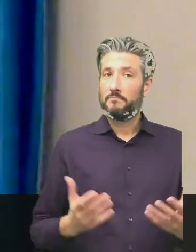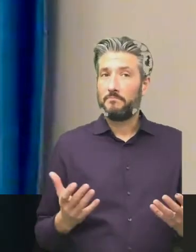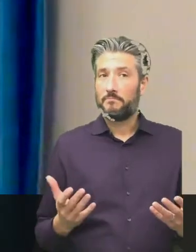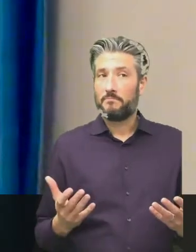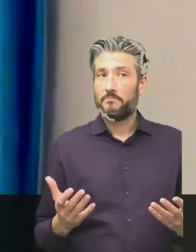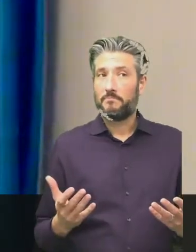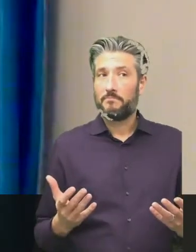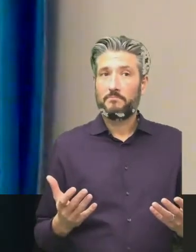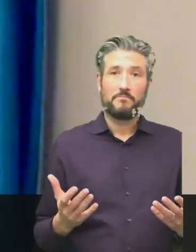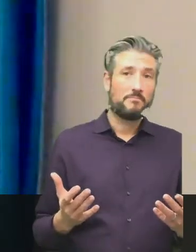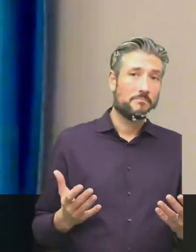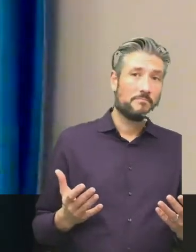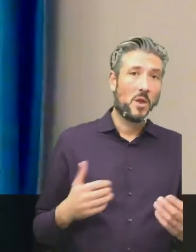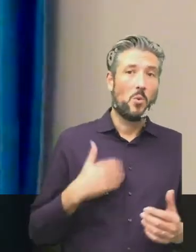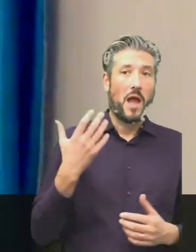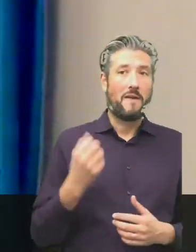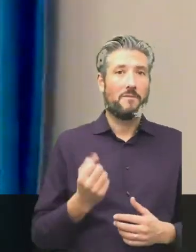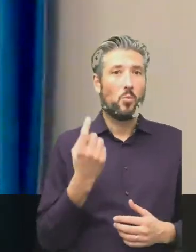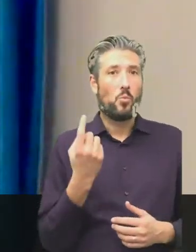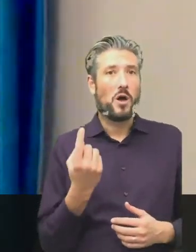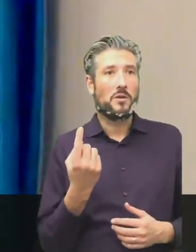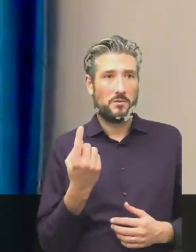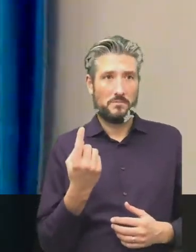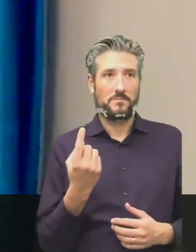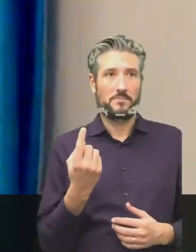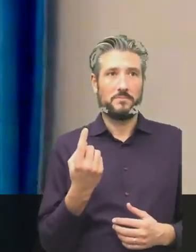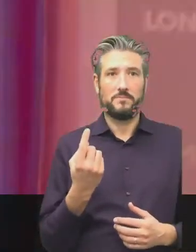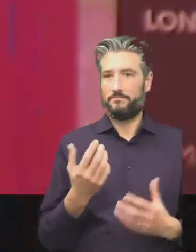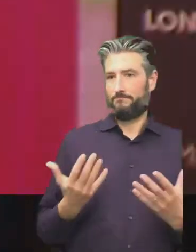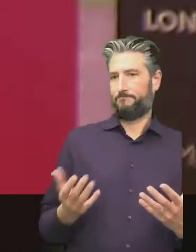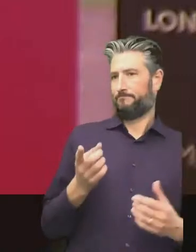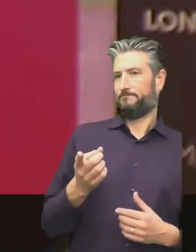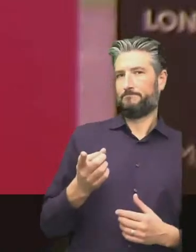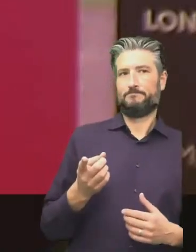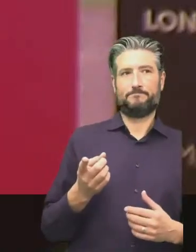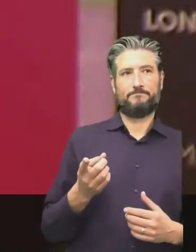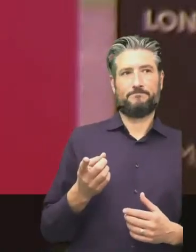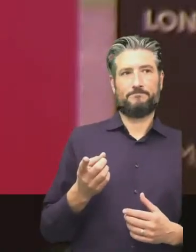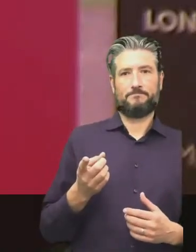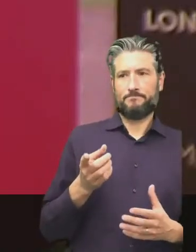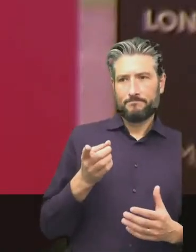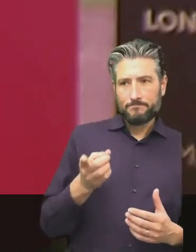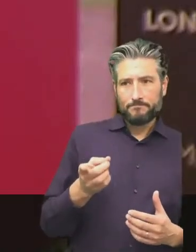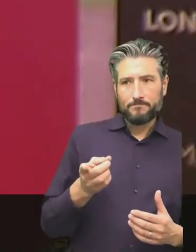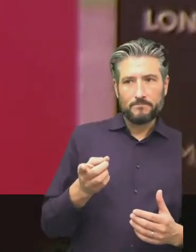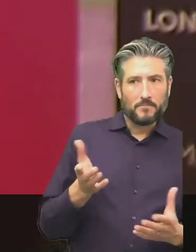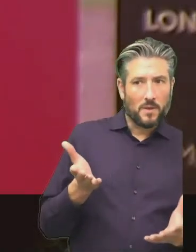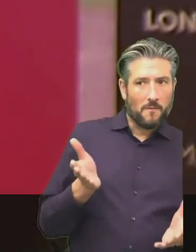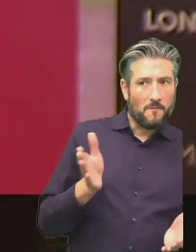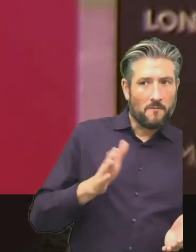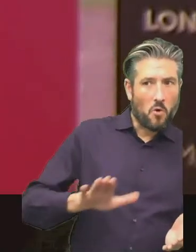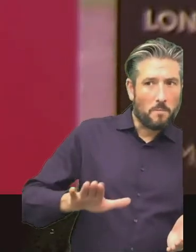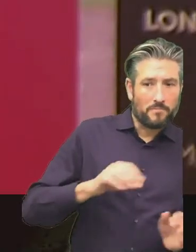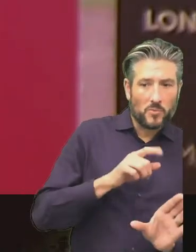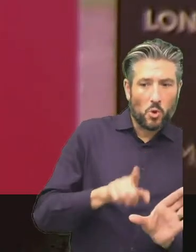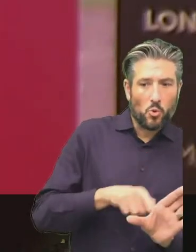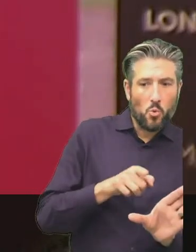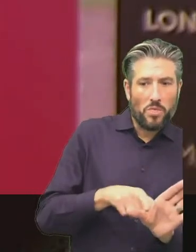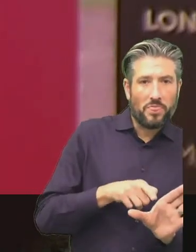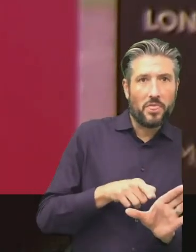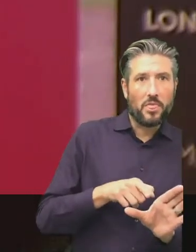we start with the question which is from Youth Assembly Chair